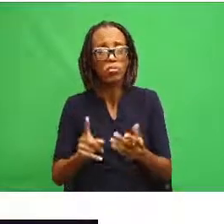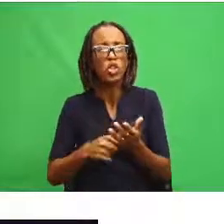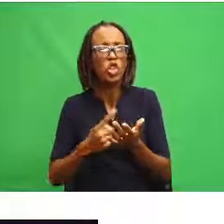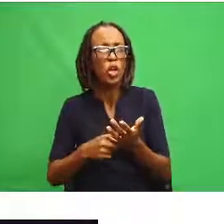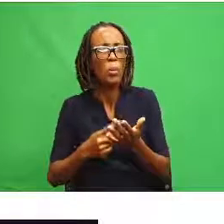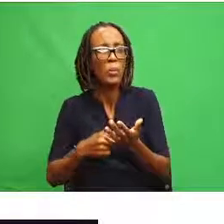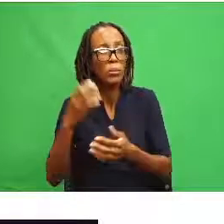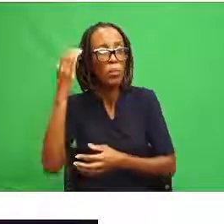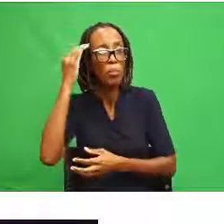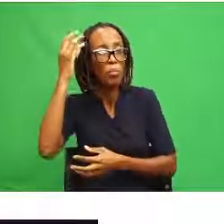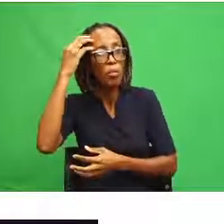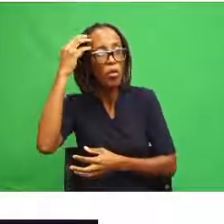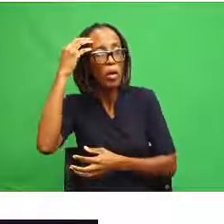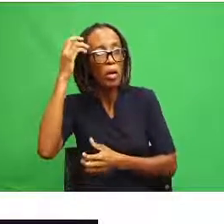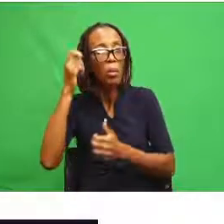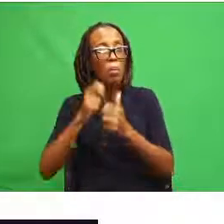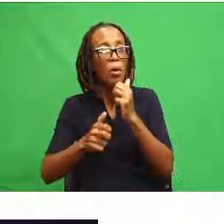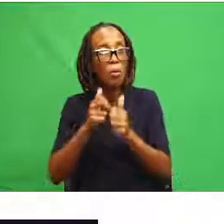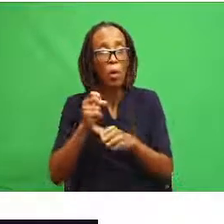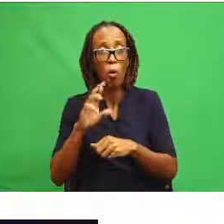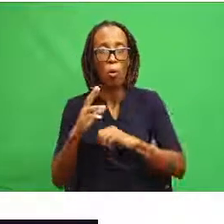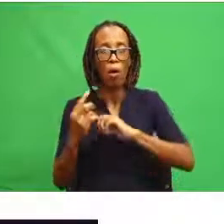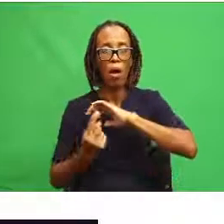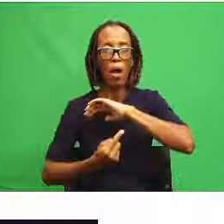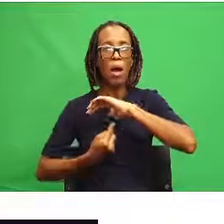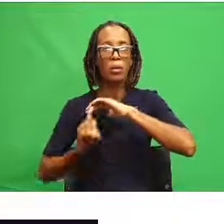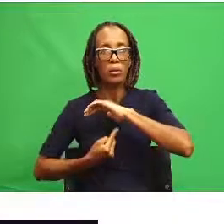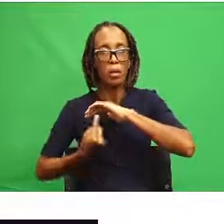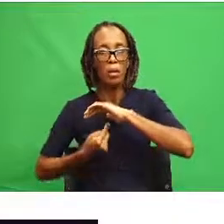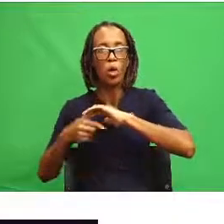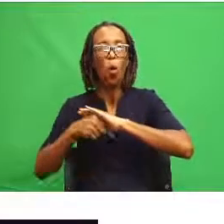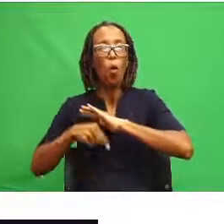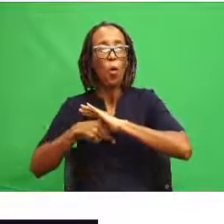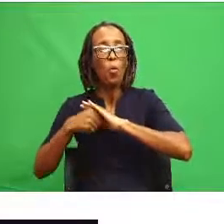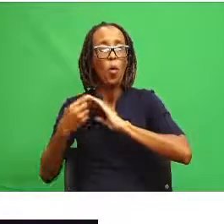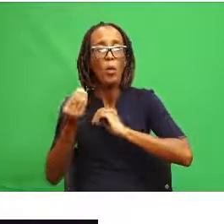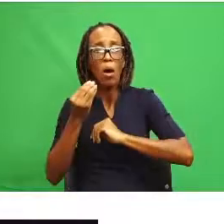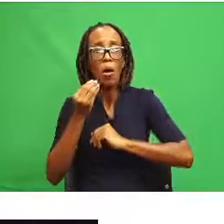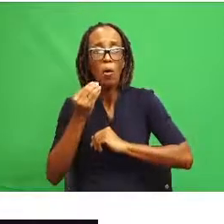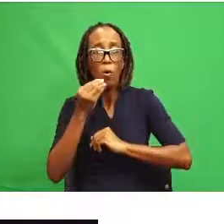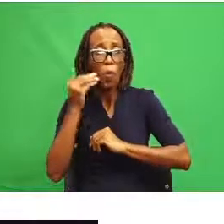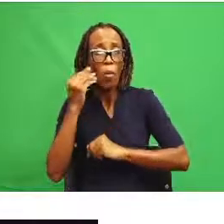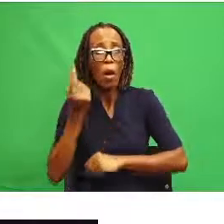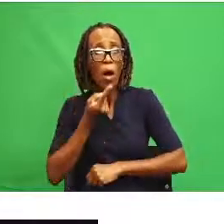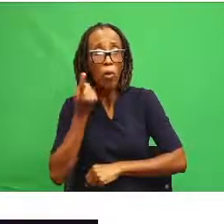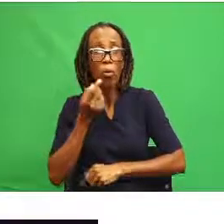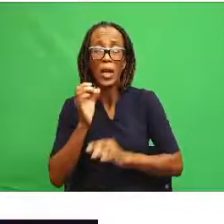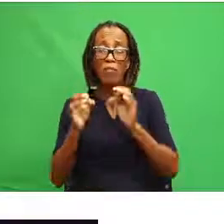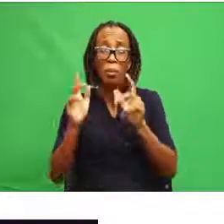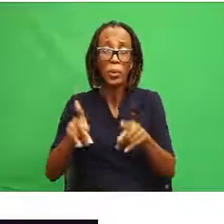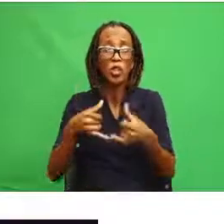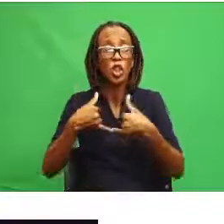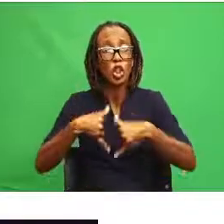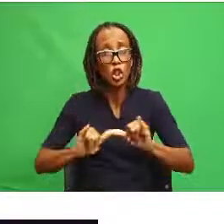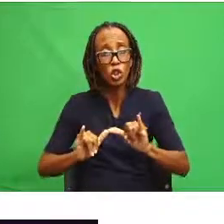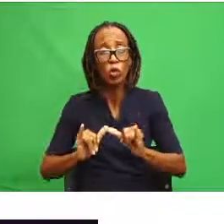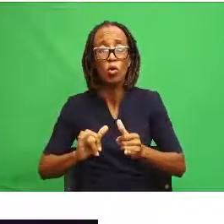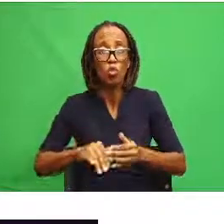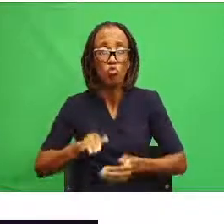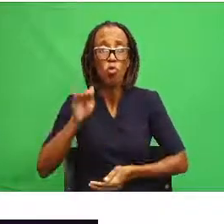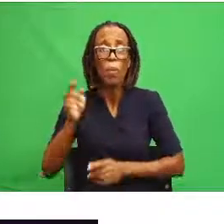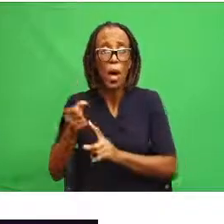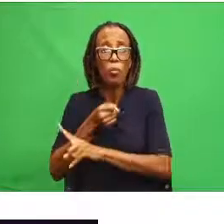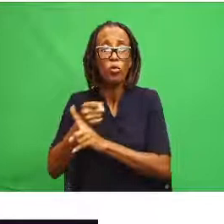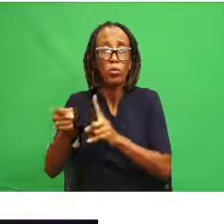challenge, that might be a problem, or if they are isolated. And then there are issues of self-worth. If you're accustomed being abused, that might be a challenge in terms